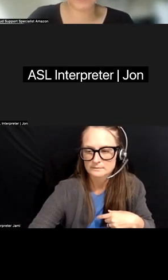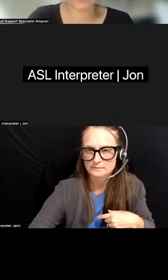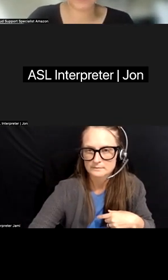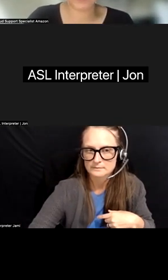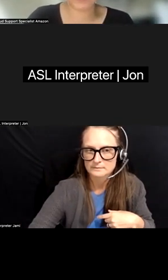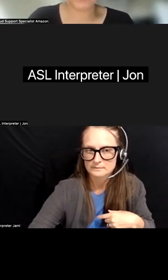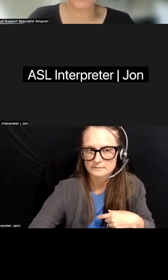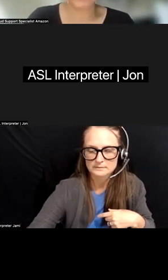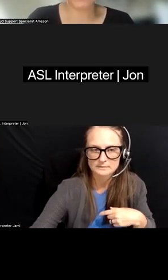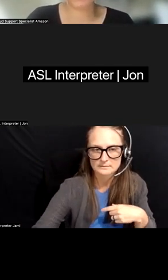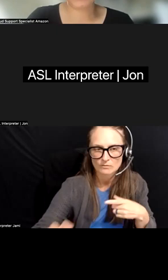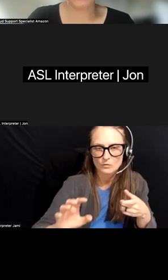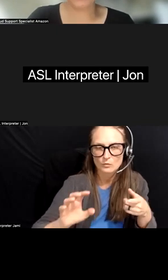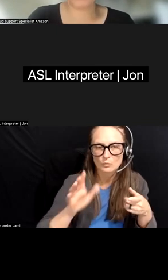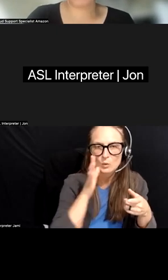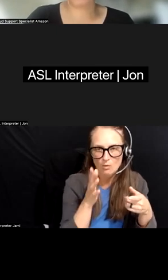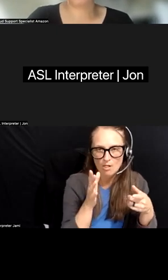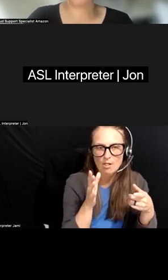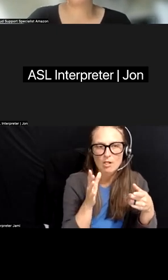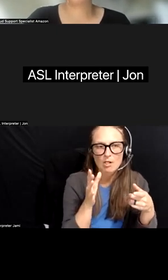we're going to understand what is